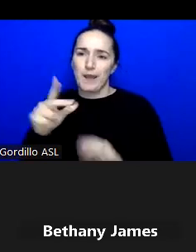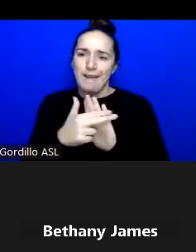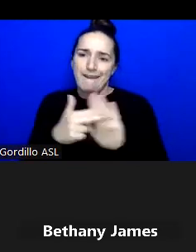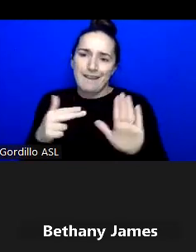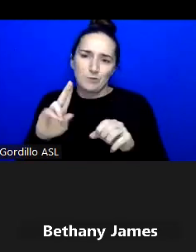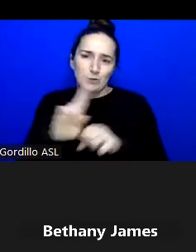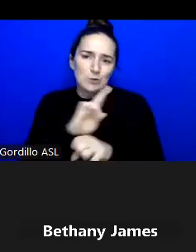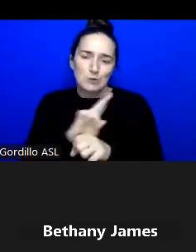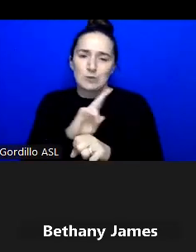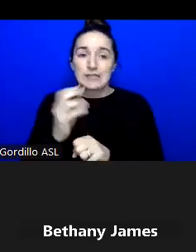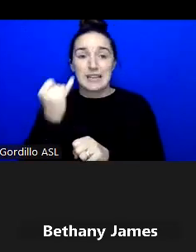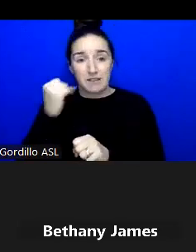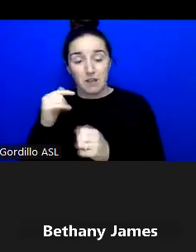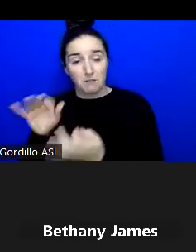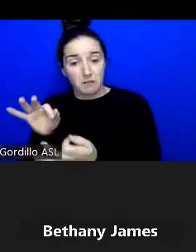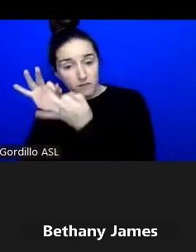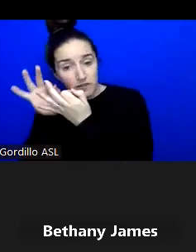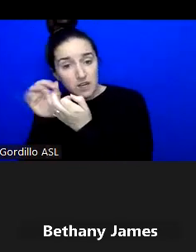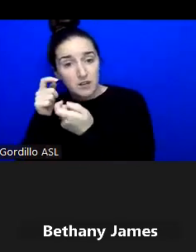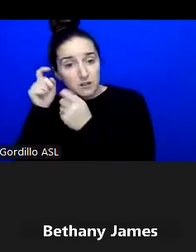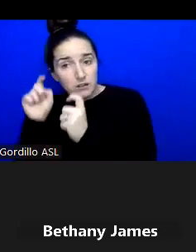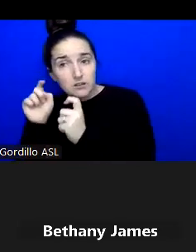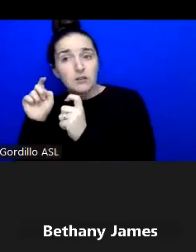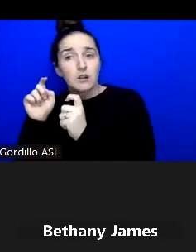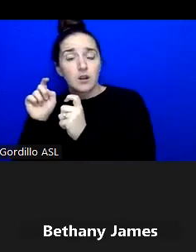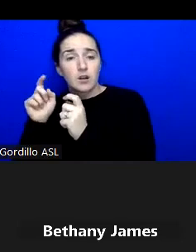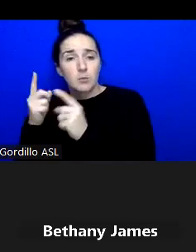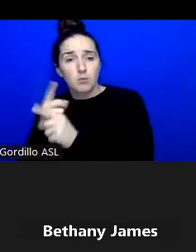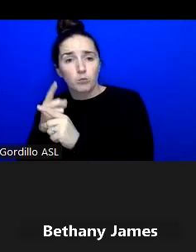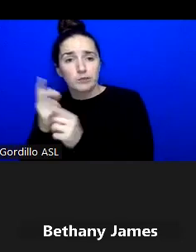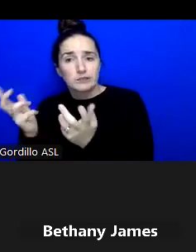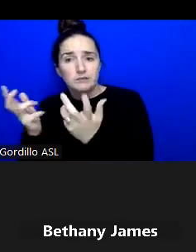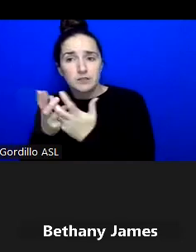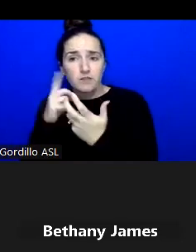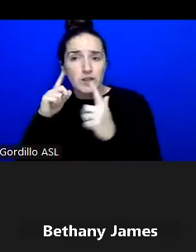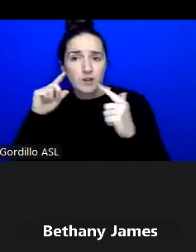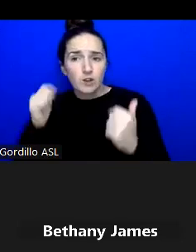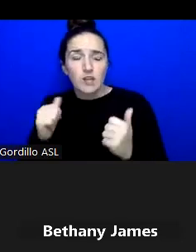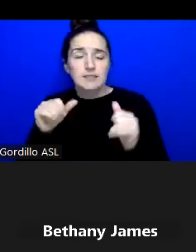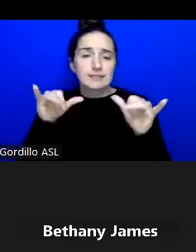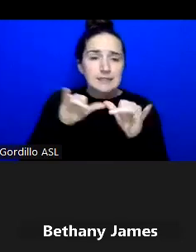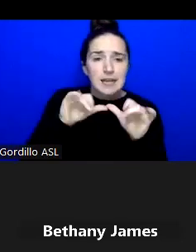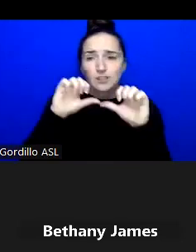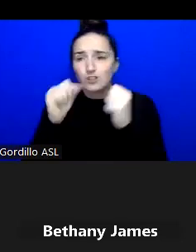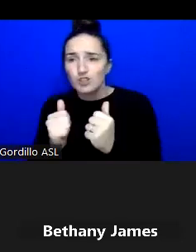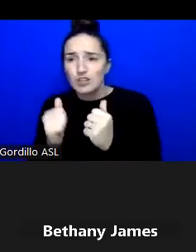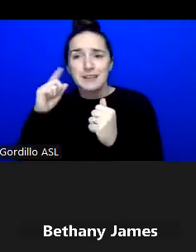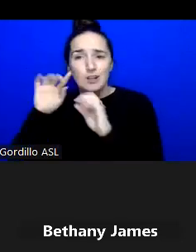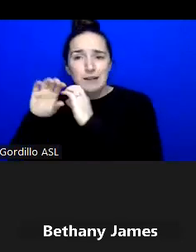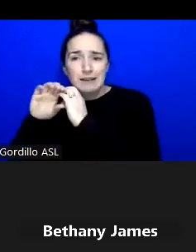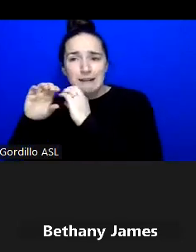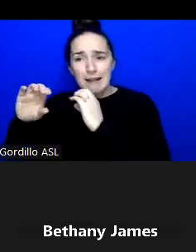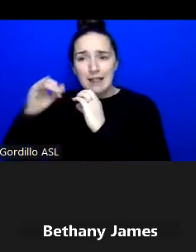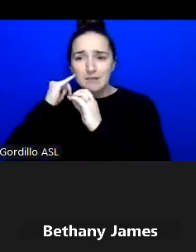because if I'm fitting them appropriately for their hearing loss and, the size and shape of their ear canal, if I'm running real ear measures, if